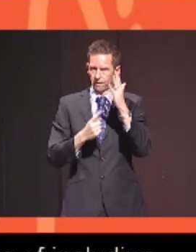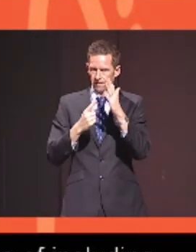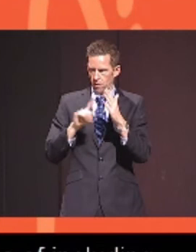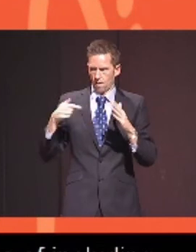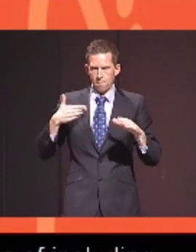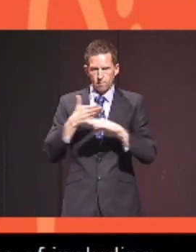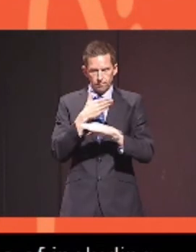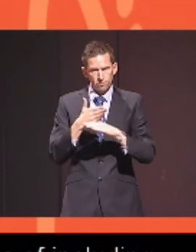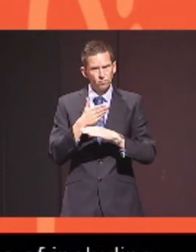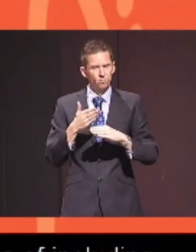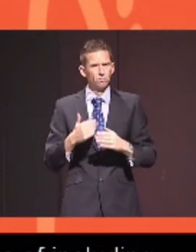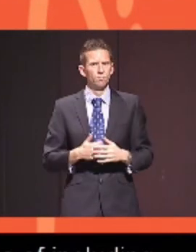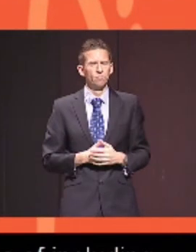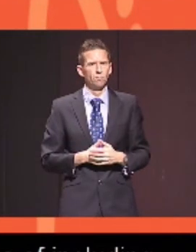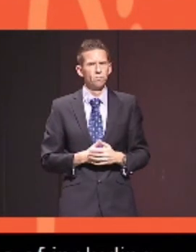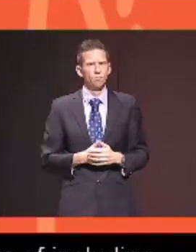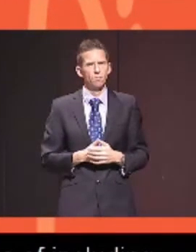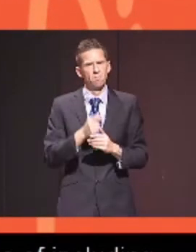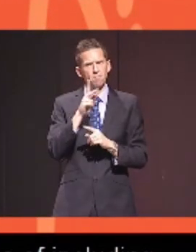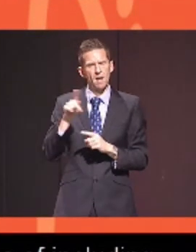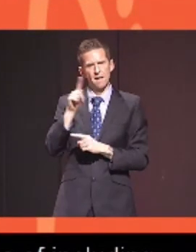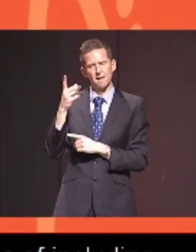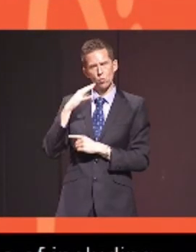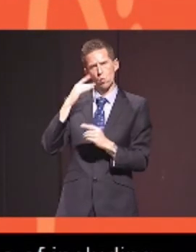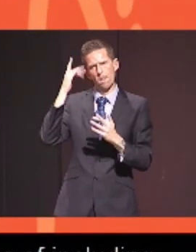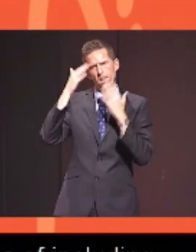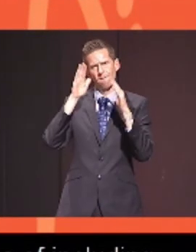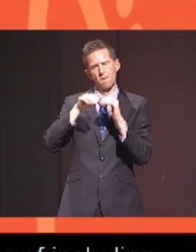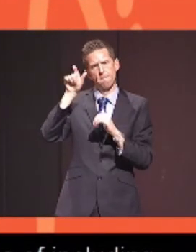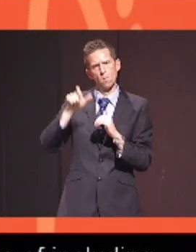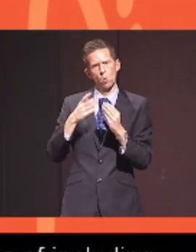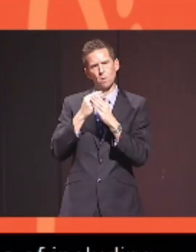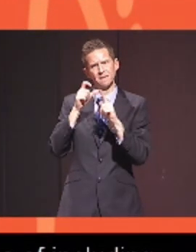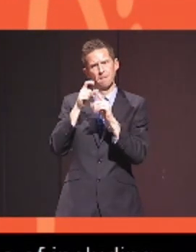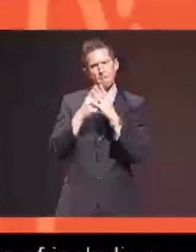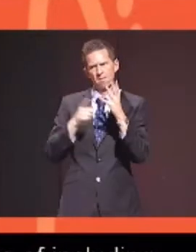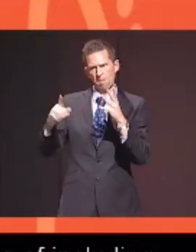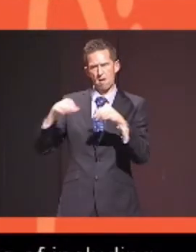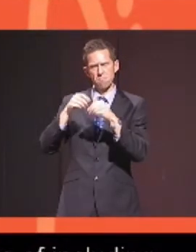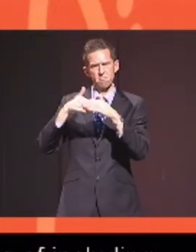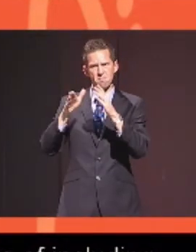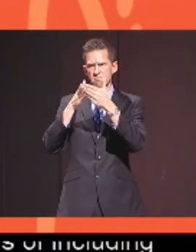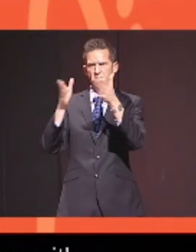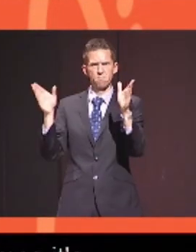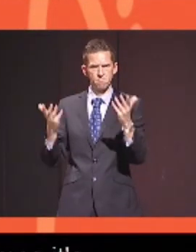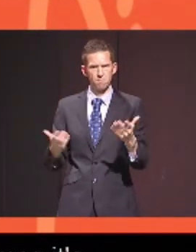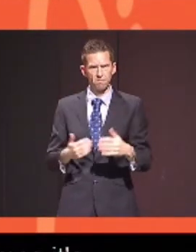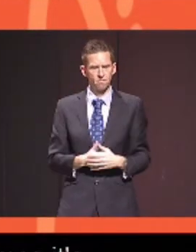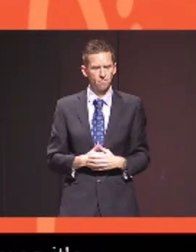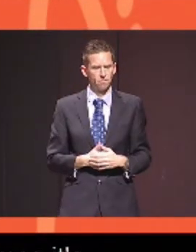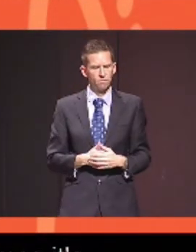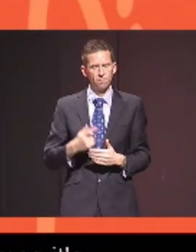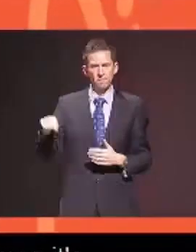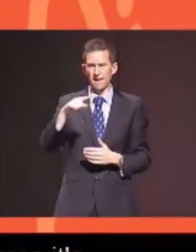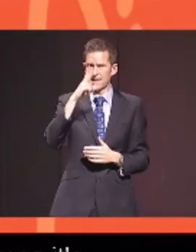our efforts, and many times it's just reflecting that the persons with disabilities are part of the general population, in this case